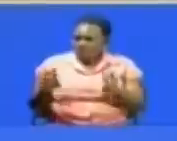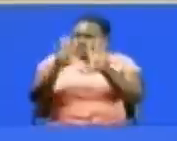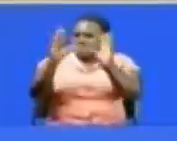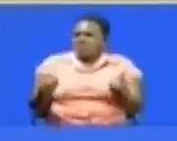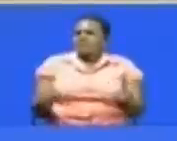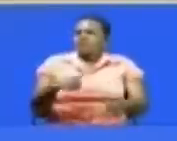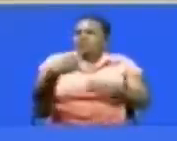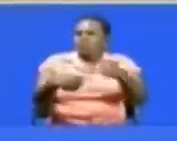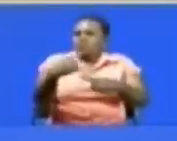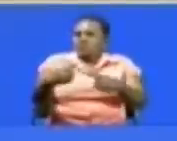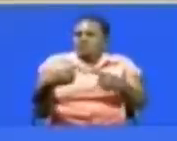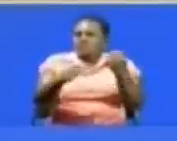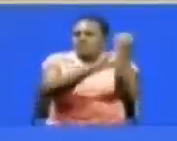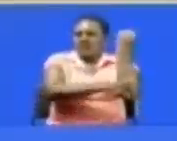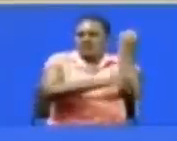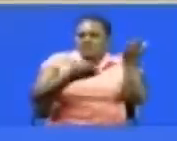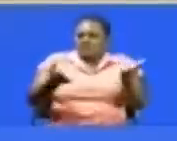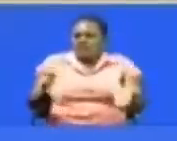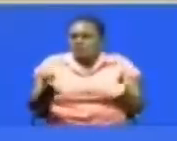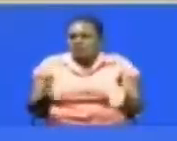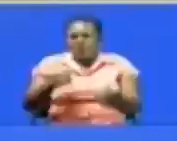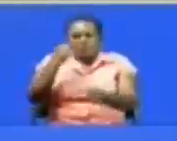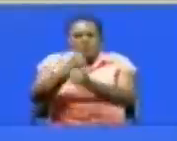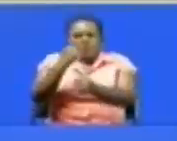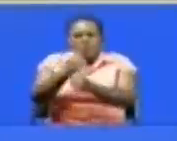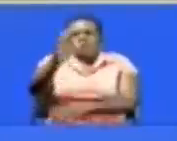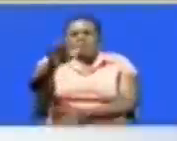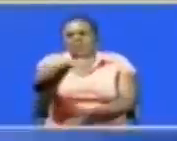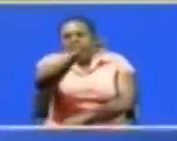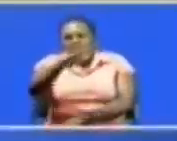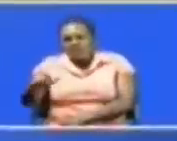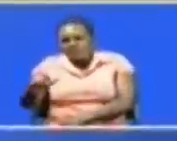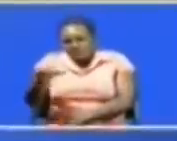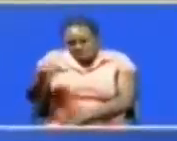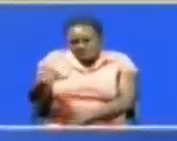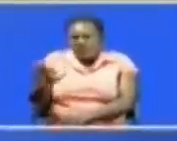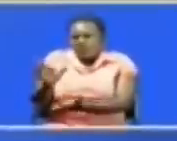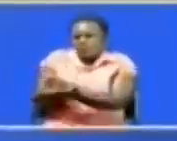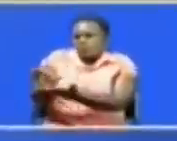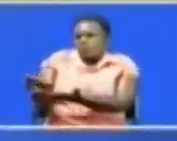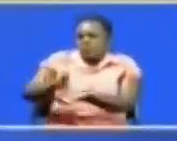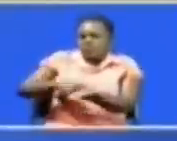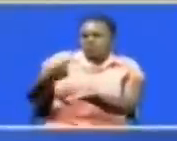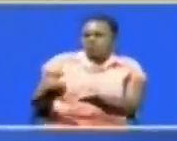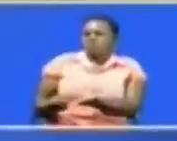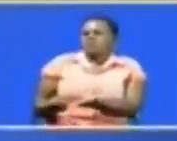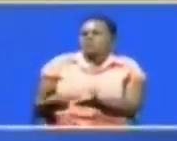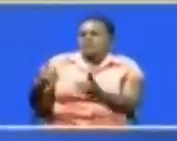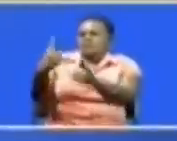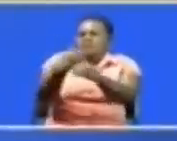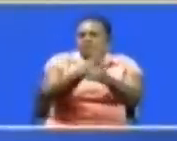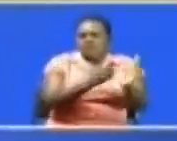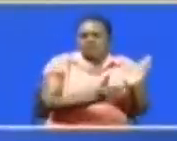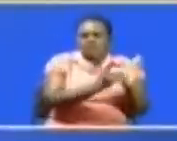that we have in this country is a function of parliament. They are the ones who allocate resources to various